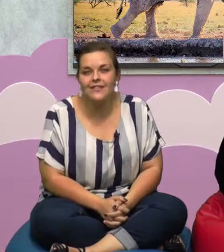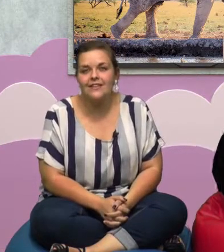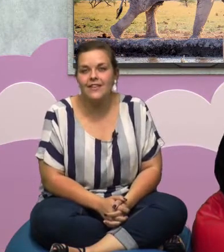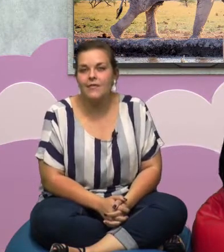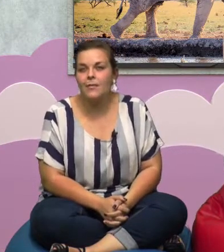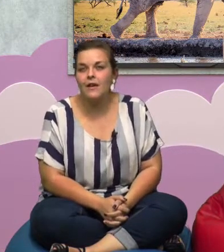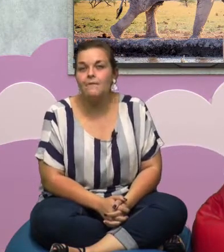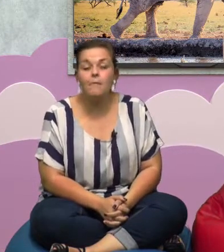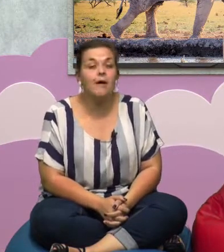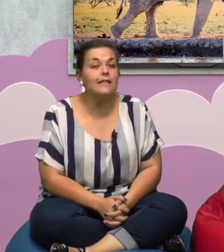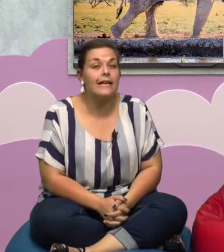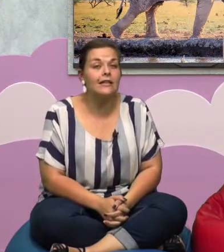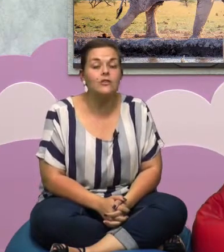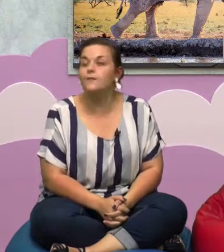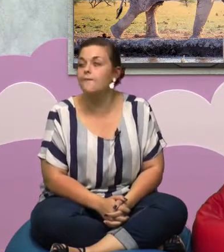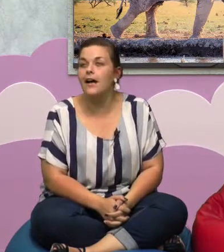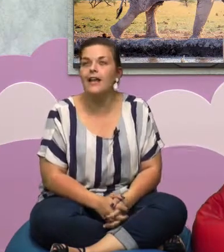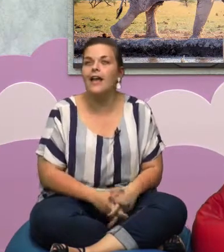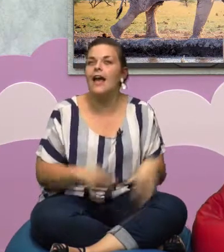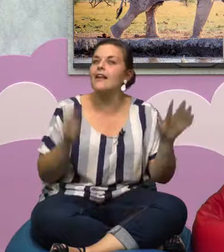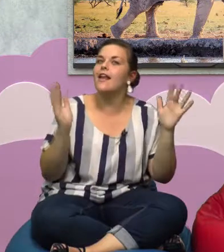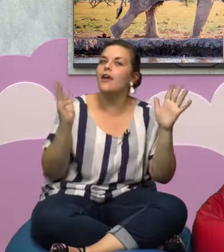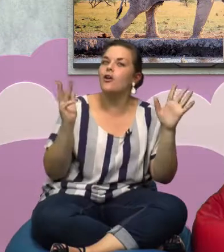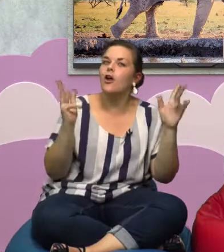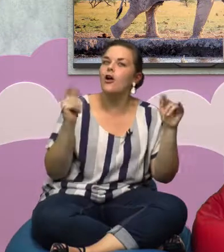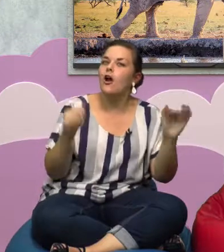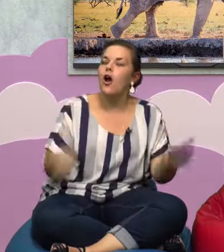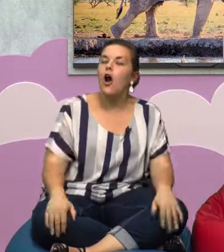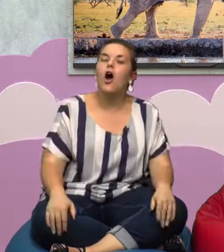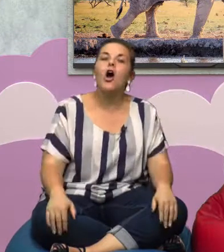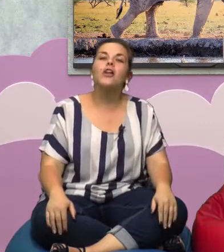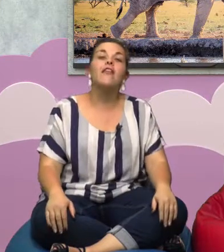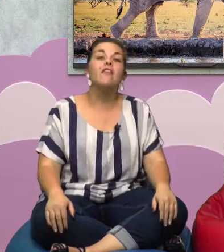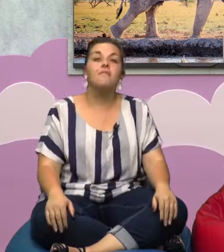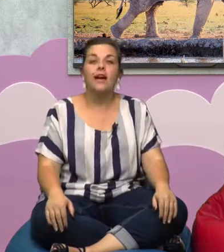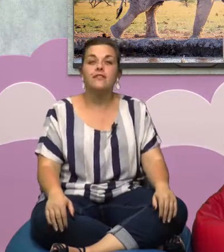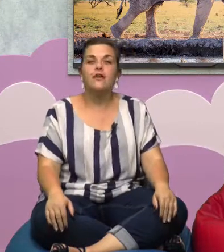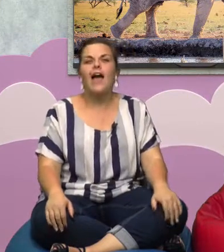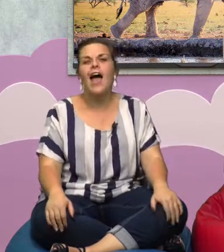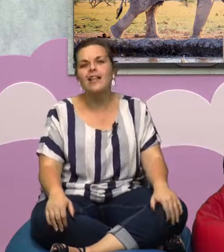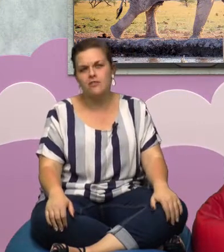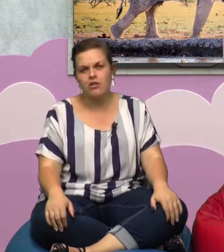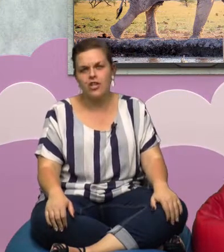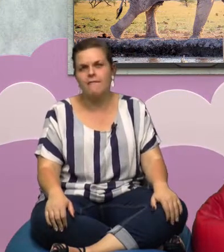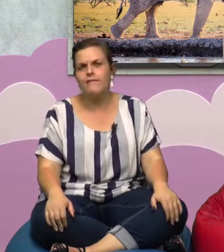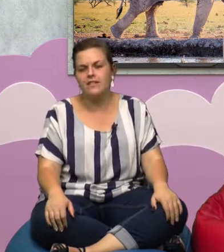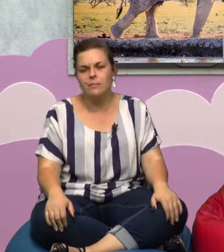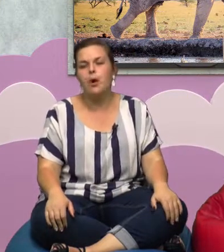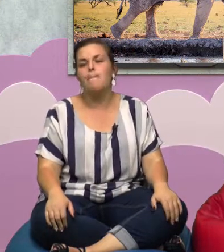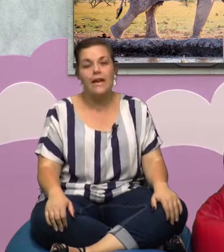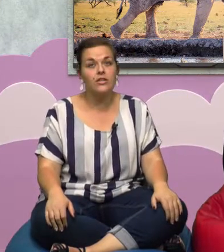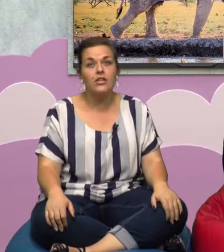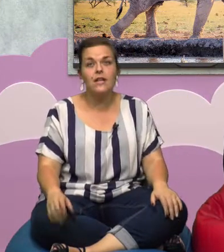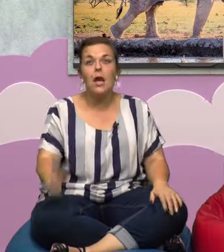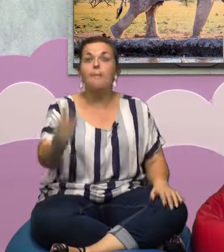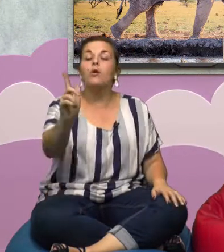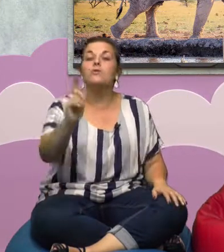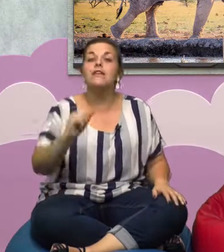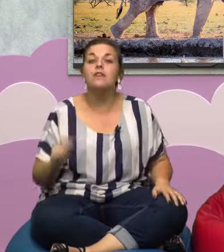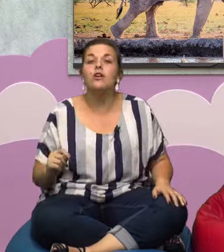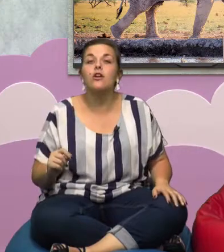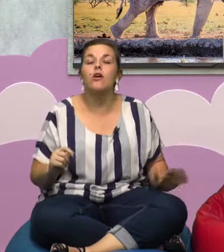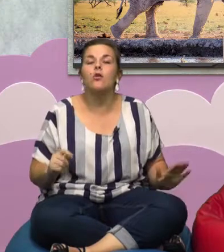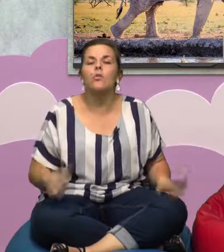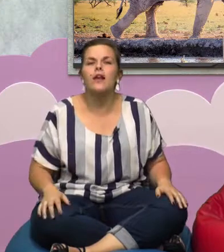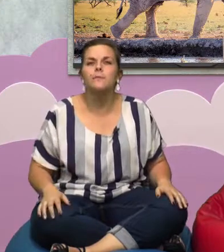every single day of the week from Monday to Friday at 9 o'clock on the MyZone and Zoshi Facebook pages, but also